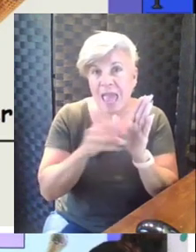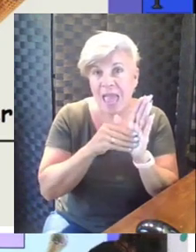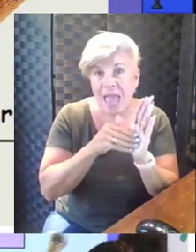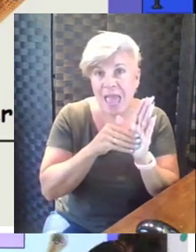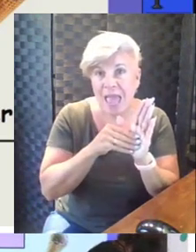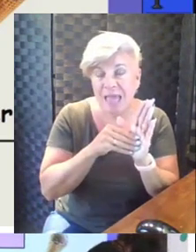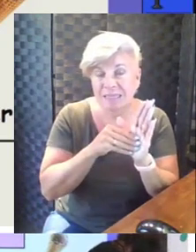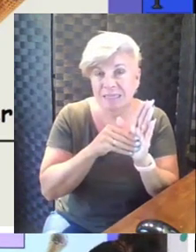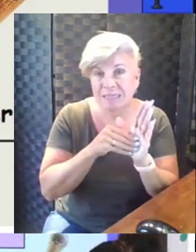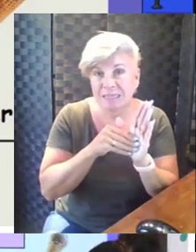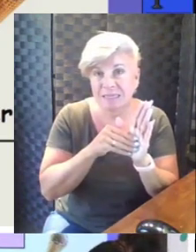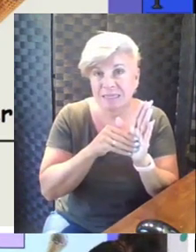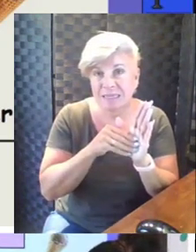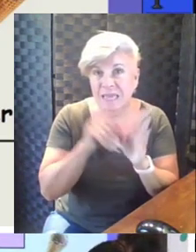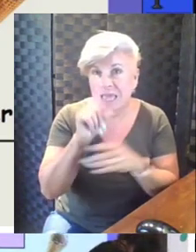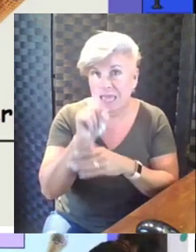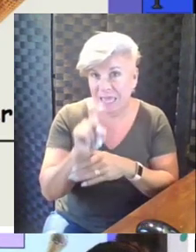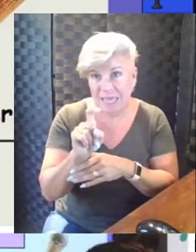add,